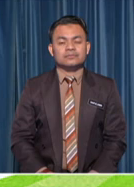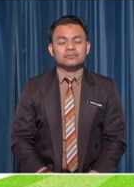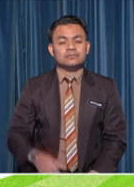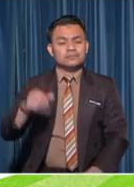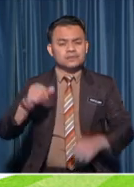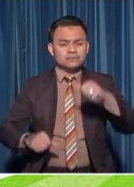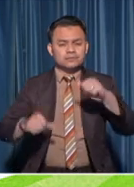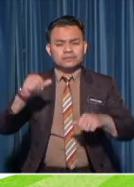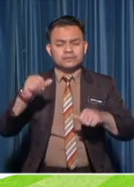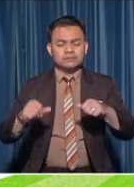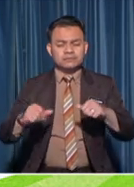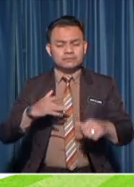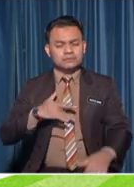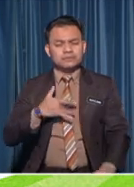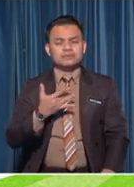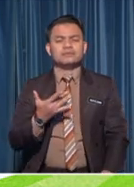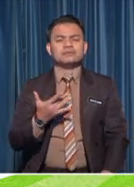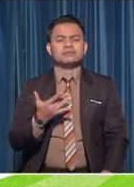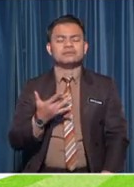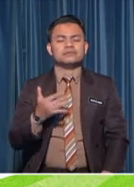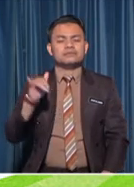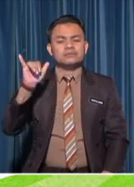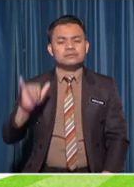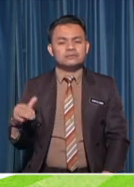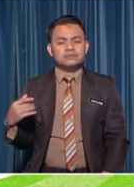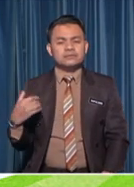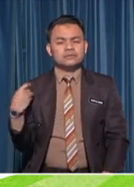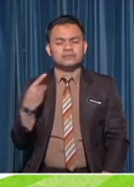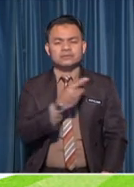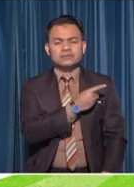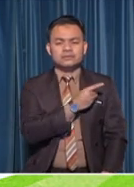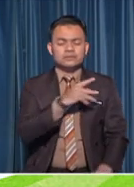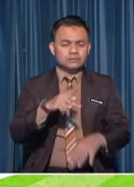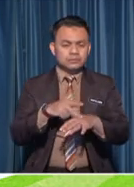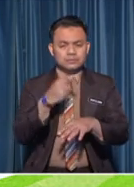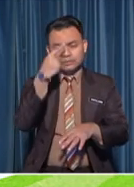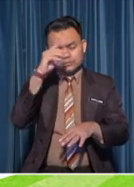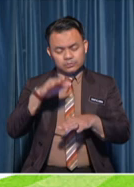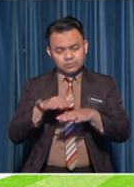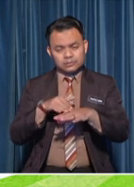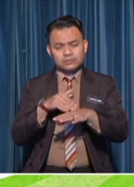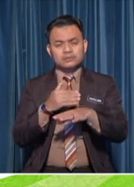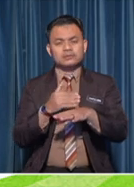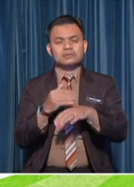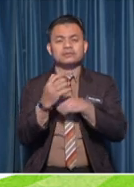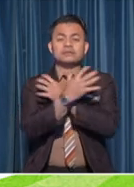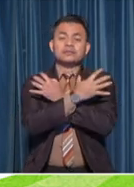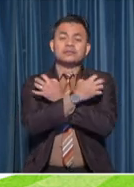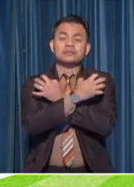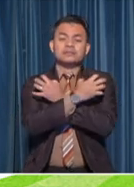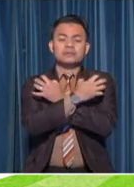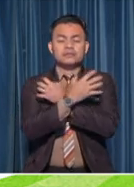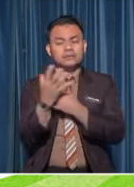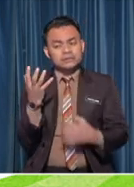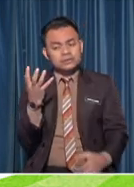Which of your senses will you use to feel if the teddy bear is